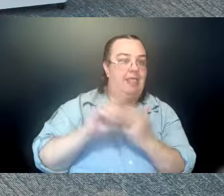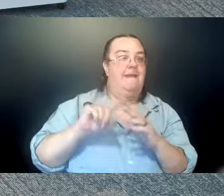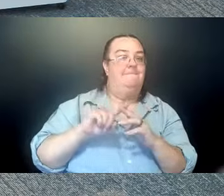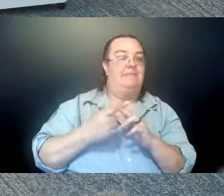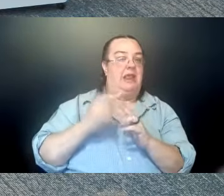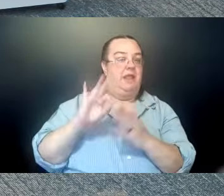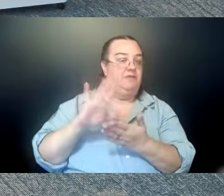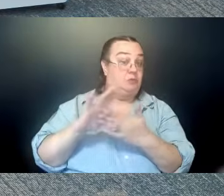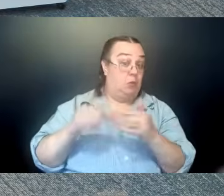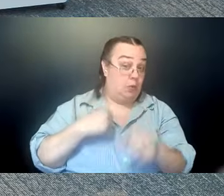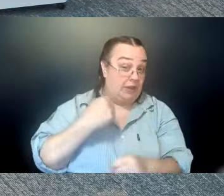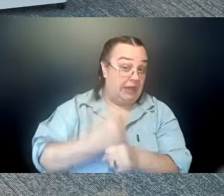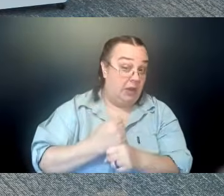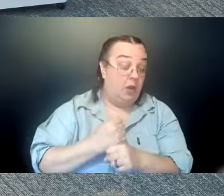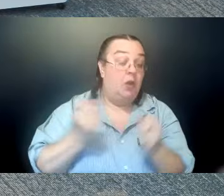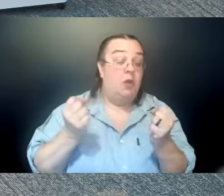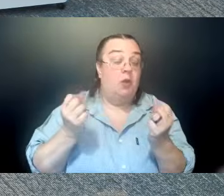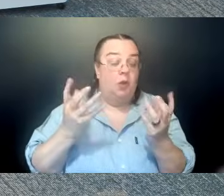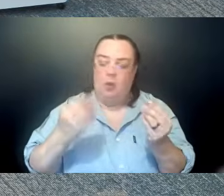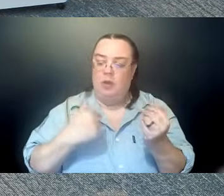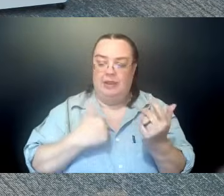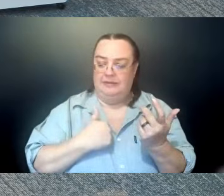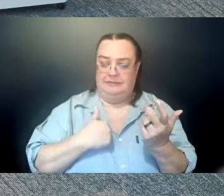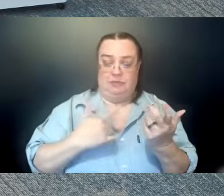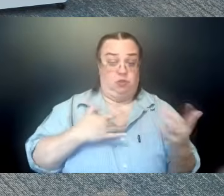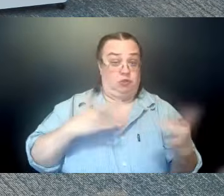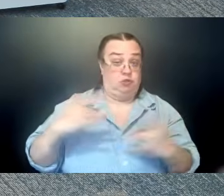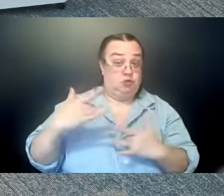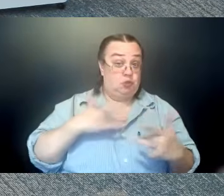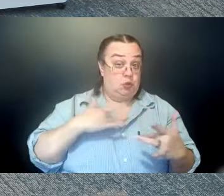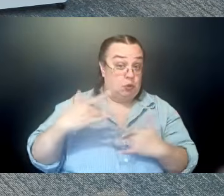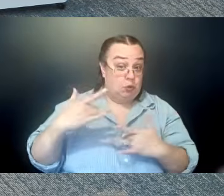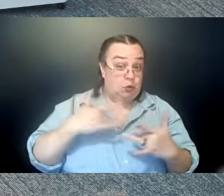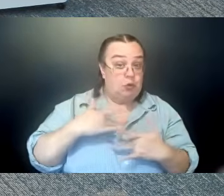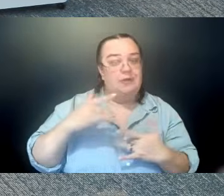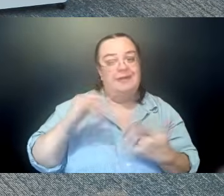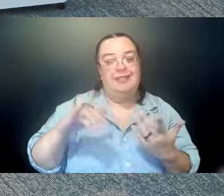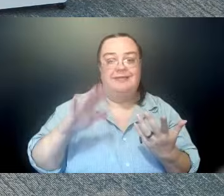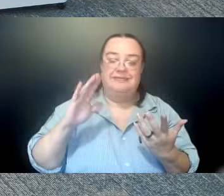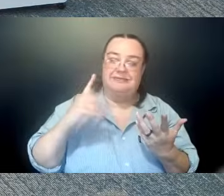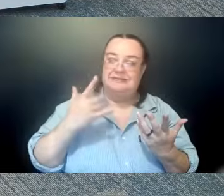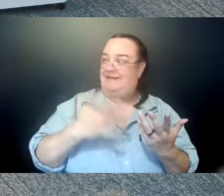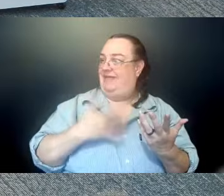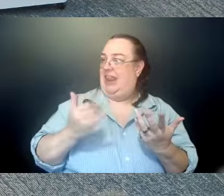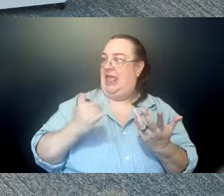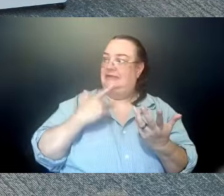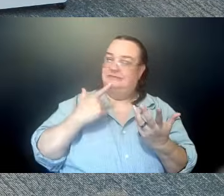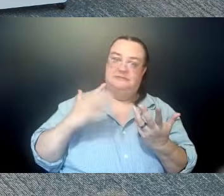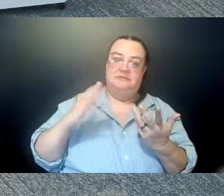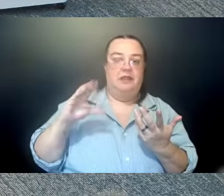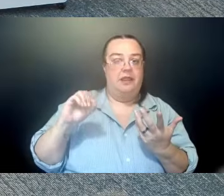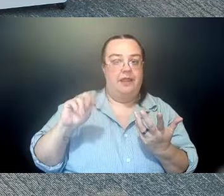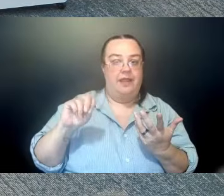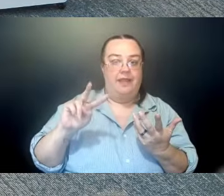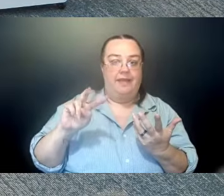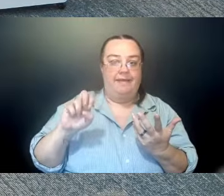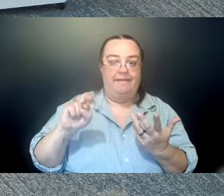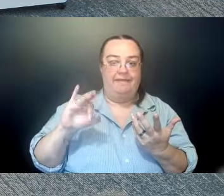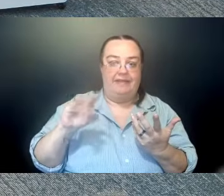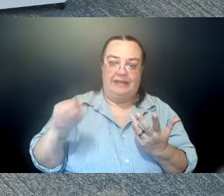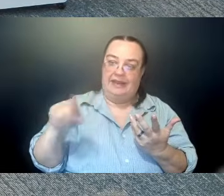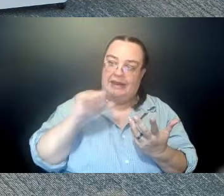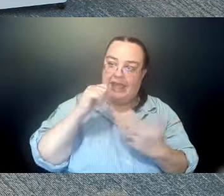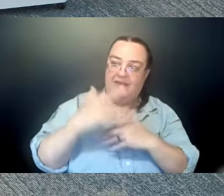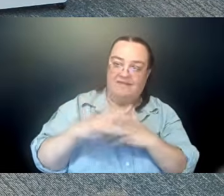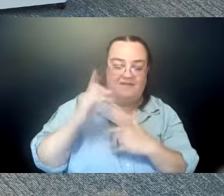year. So I'm just concerned that it's convenient she's not available, and these are 2 major